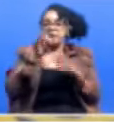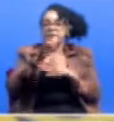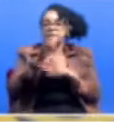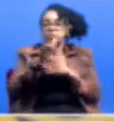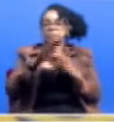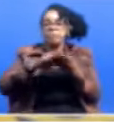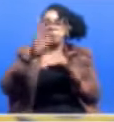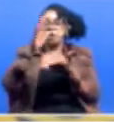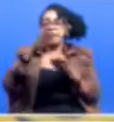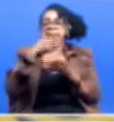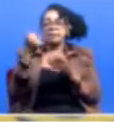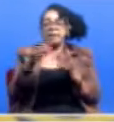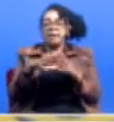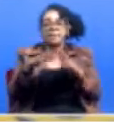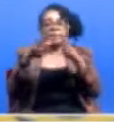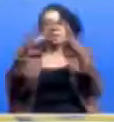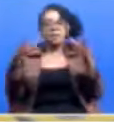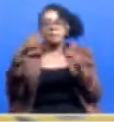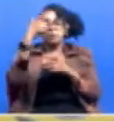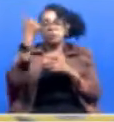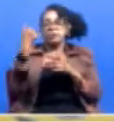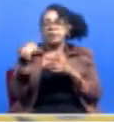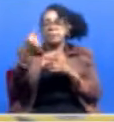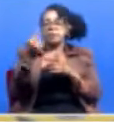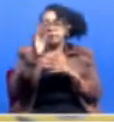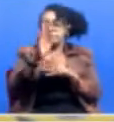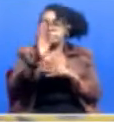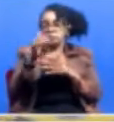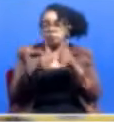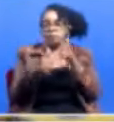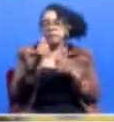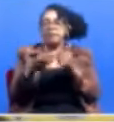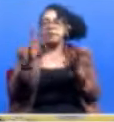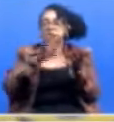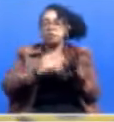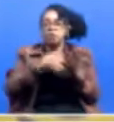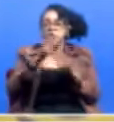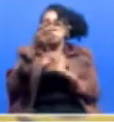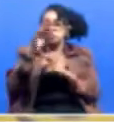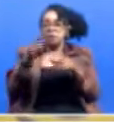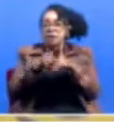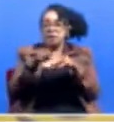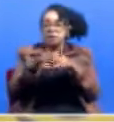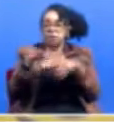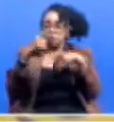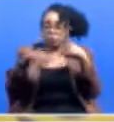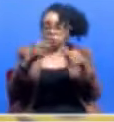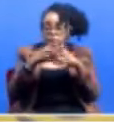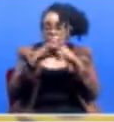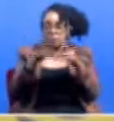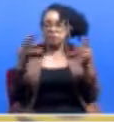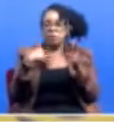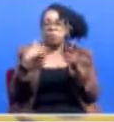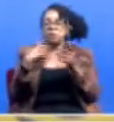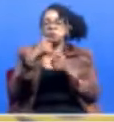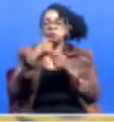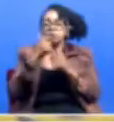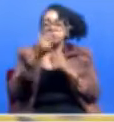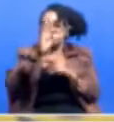much better and much bigger because of the number of grassroots teams that have enrolled. And so as we kick off, I want to wish all clubs that are taking